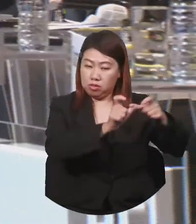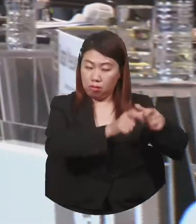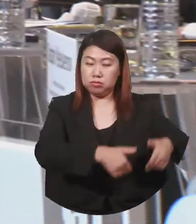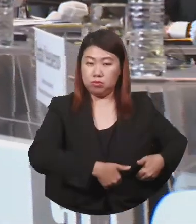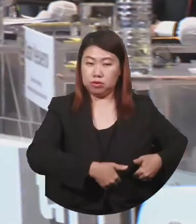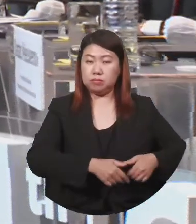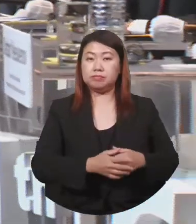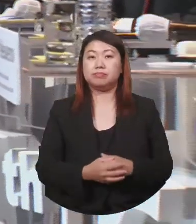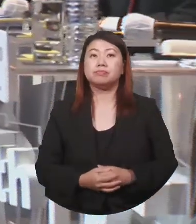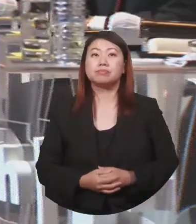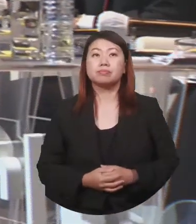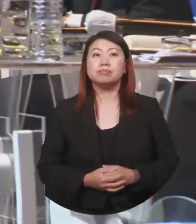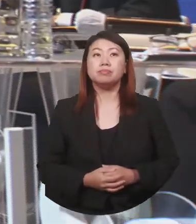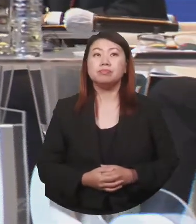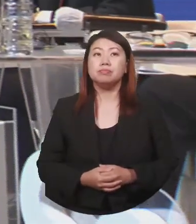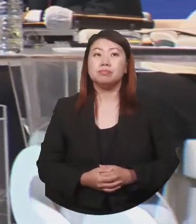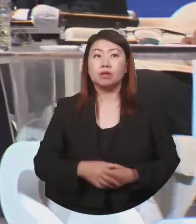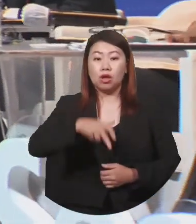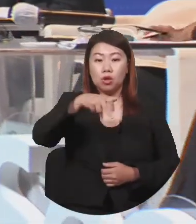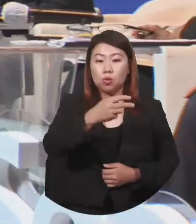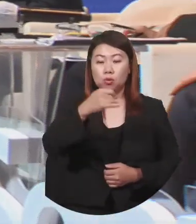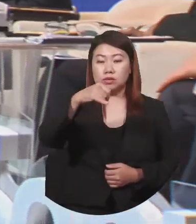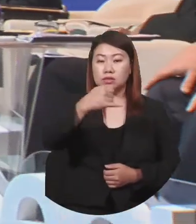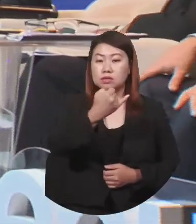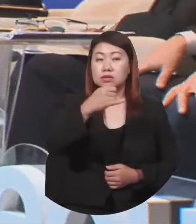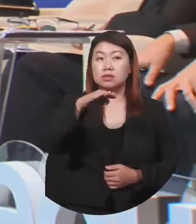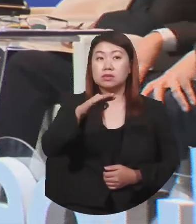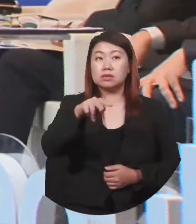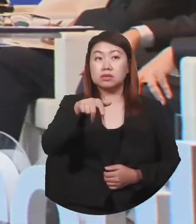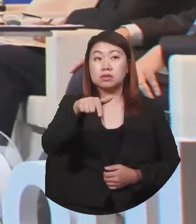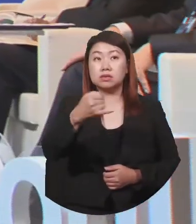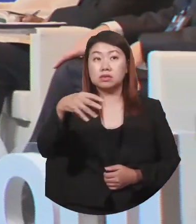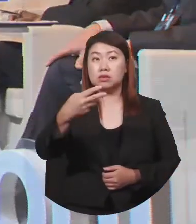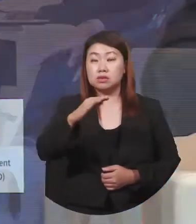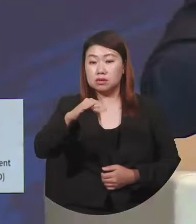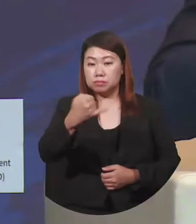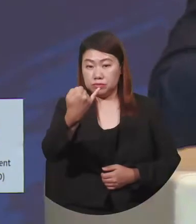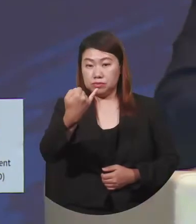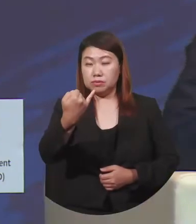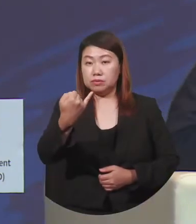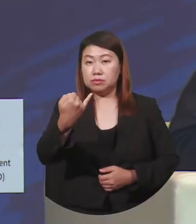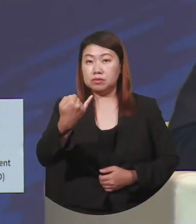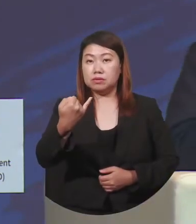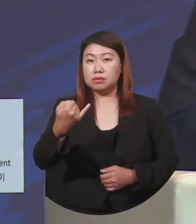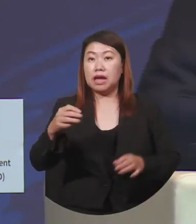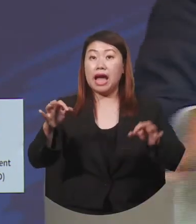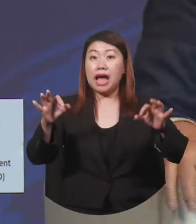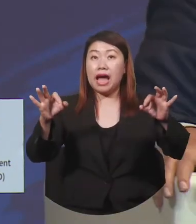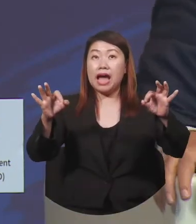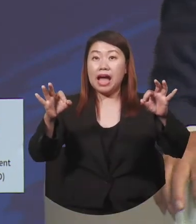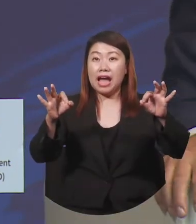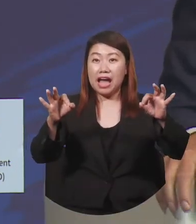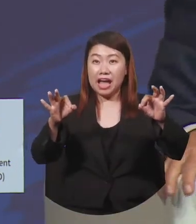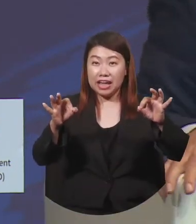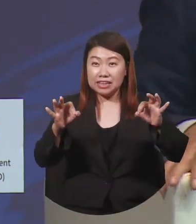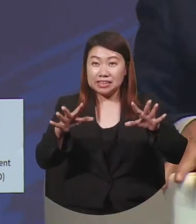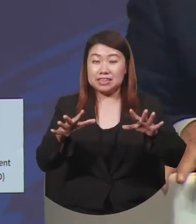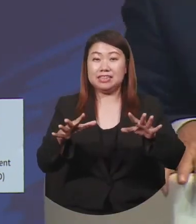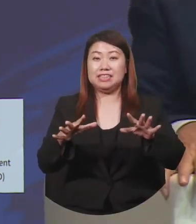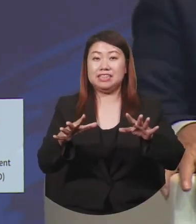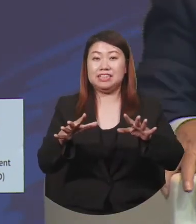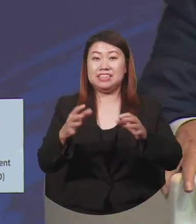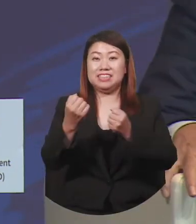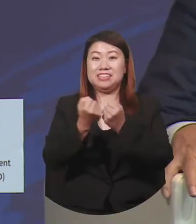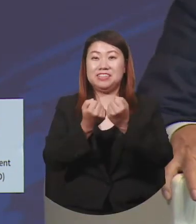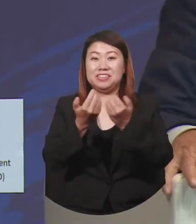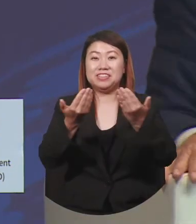it brief? I want to, everyone's main takeaways. Absolutely. What they said. Yeah. Fantastic. No, I will